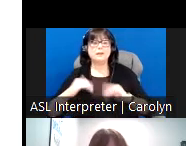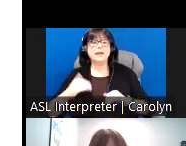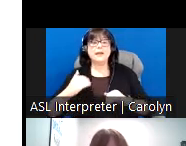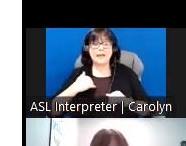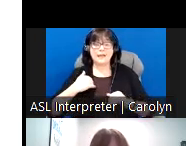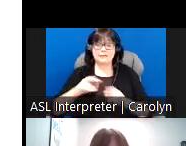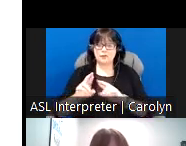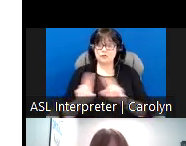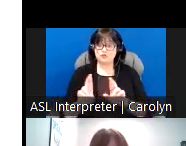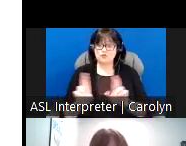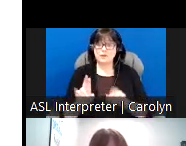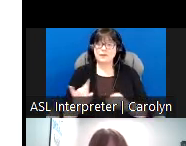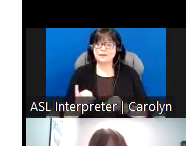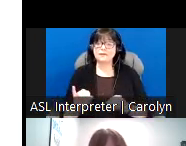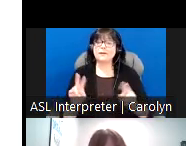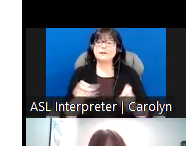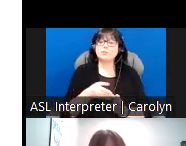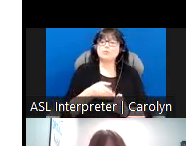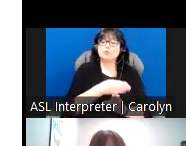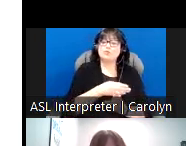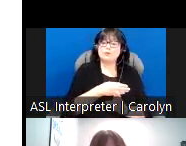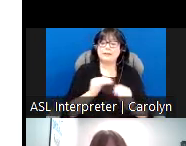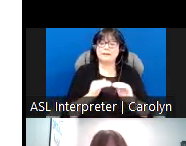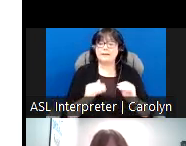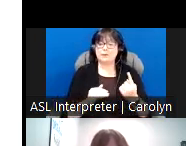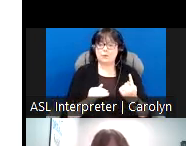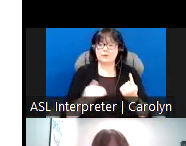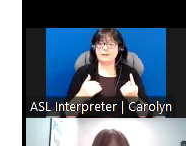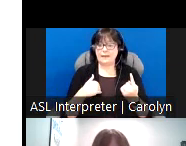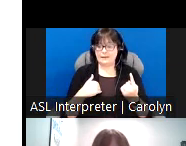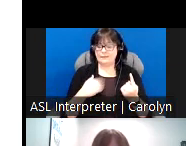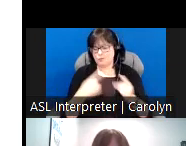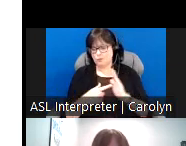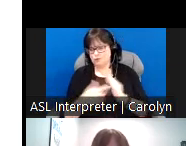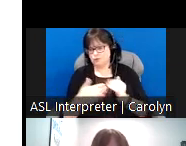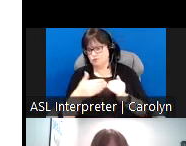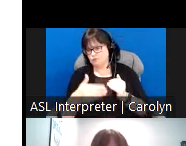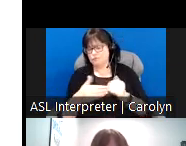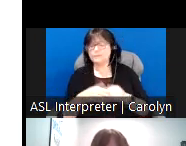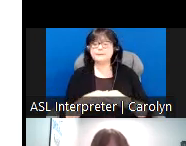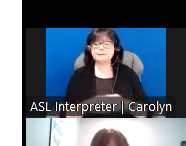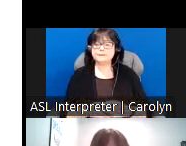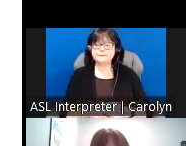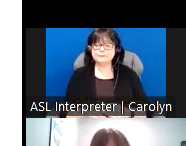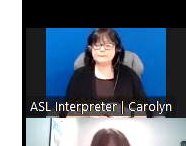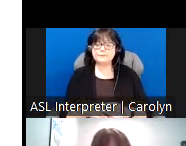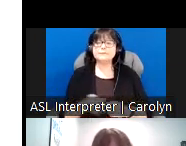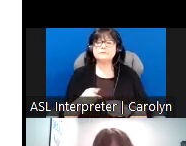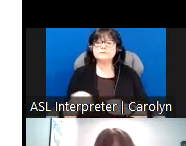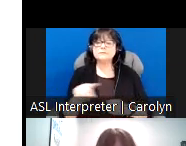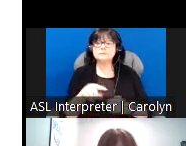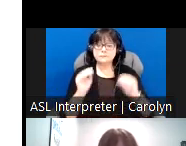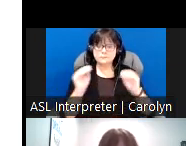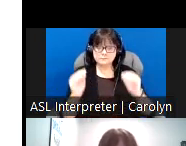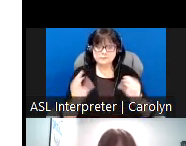We'll show you on the next slide in a few minutes. But it will help the instructors make decisions on what to teach for